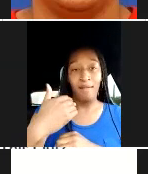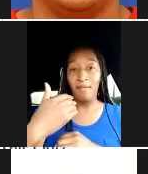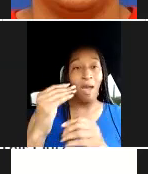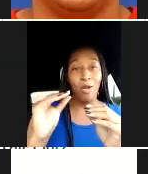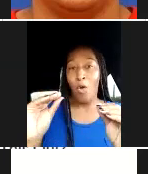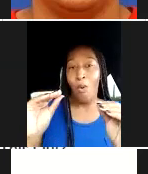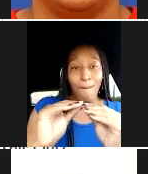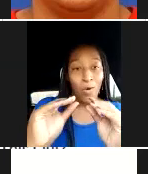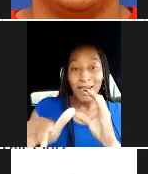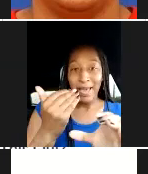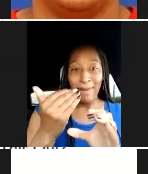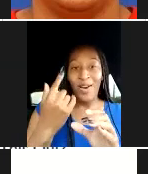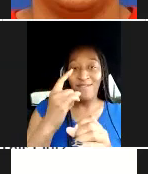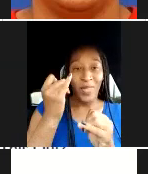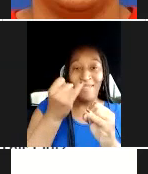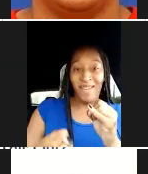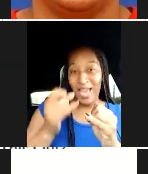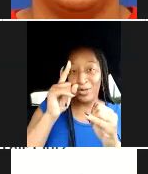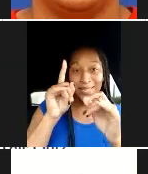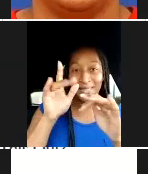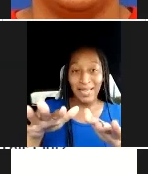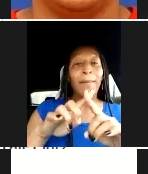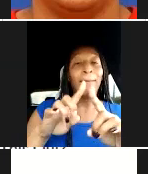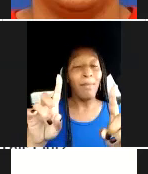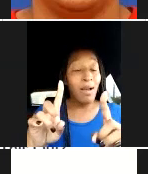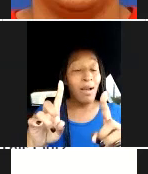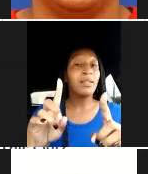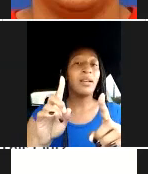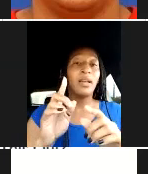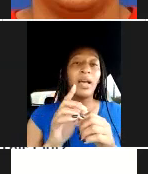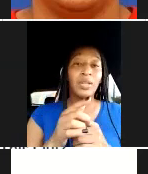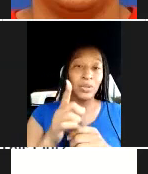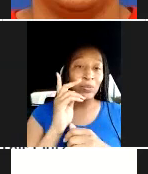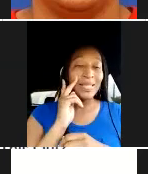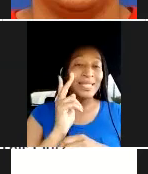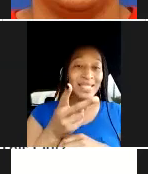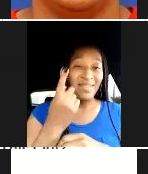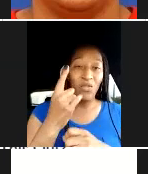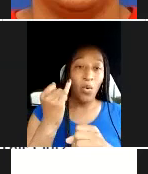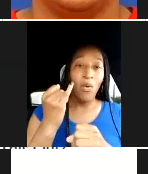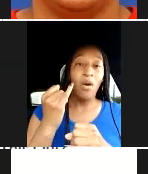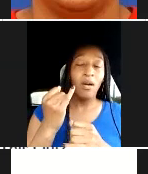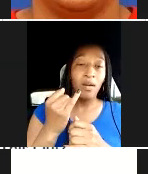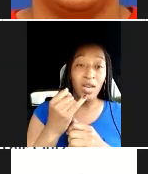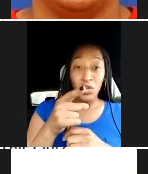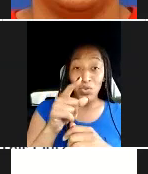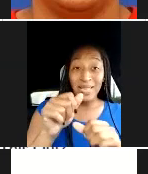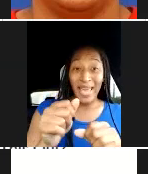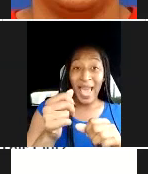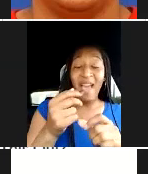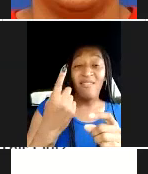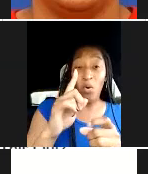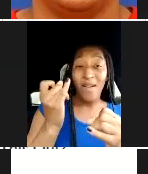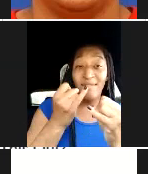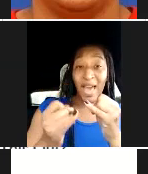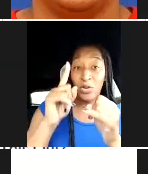type your answers in the space provided on the exam. Okay. You can use printed materials to help you while